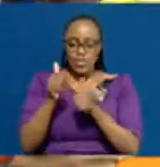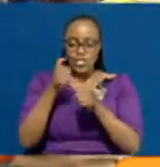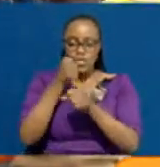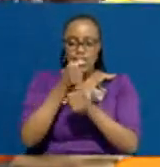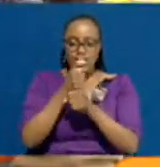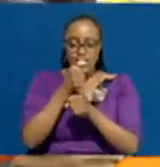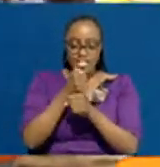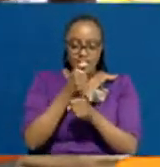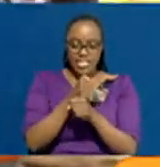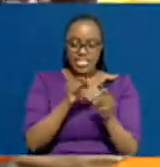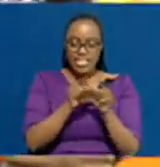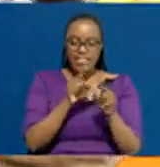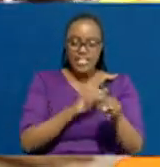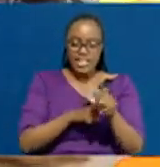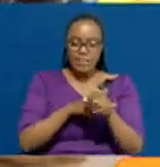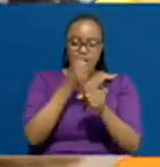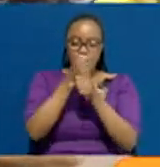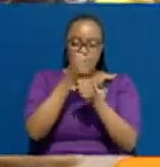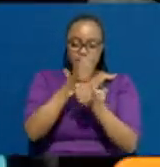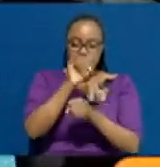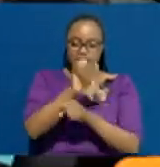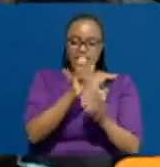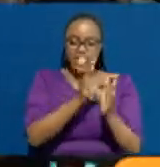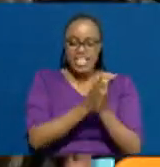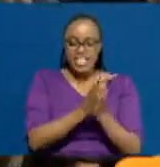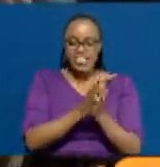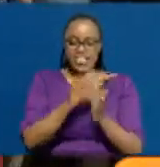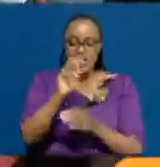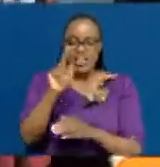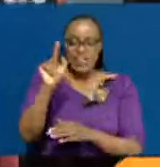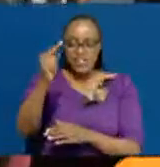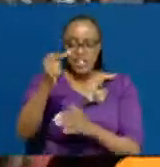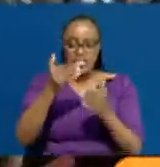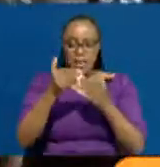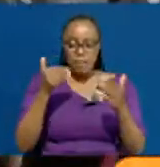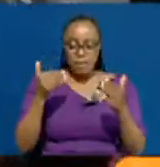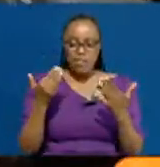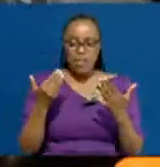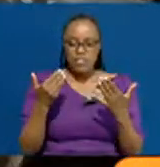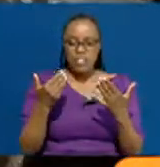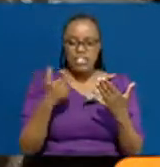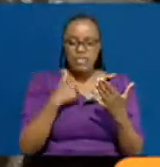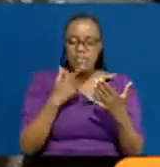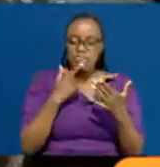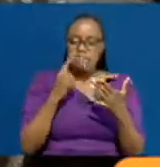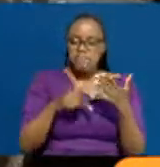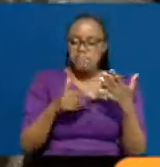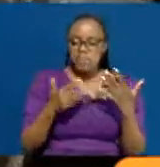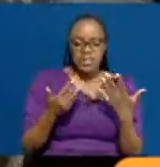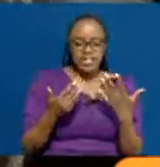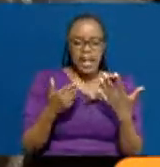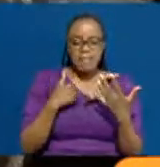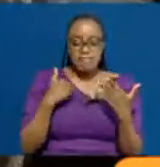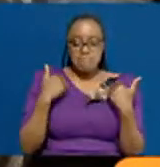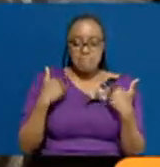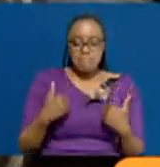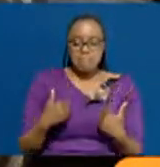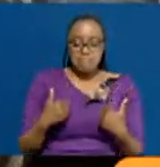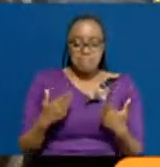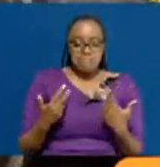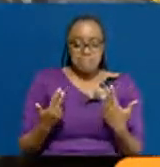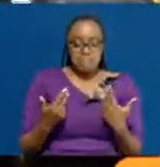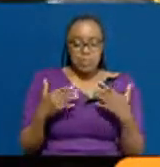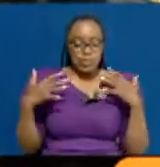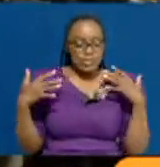Sasa kwa sababu ya kuchukua tahadhari ilibidi nidungwe. Okay, at first before niende chanjo, like literally I was